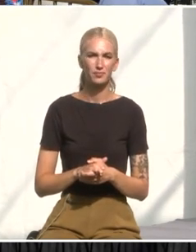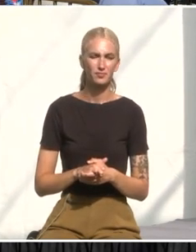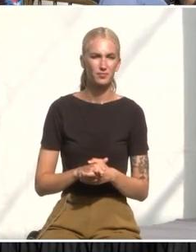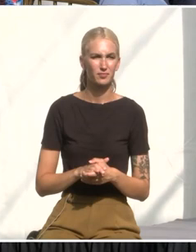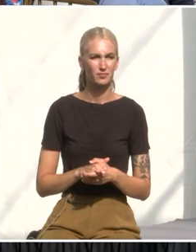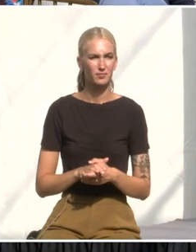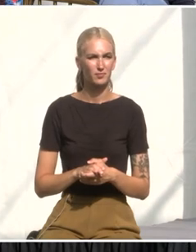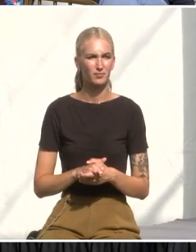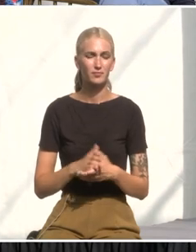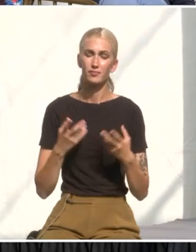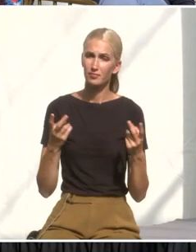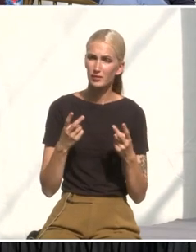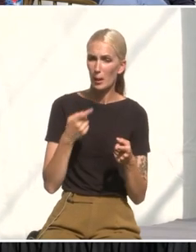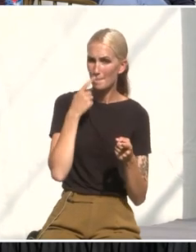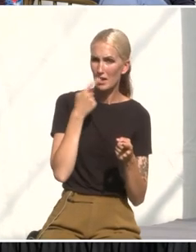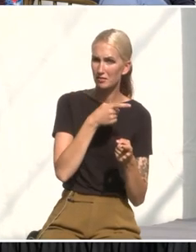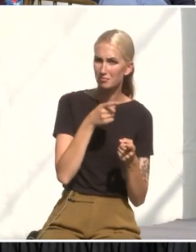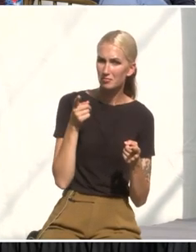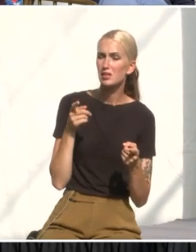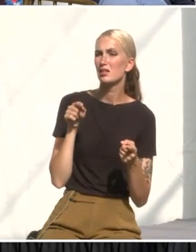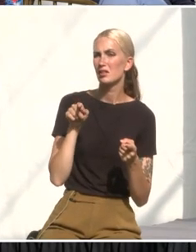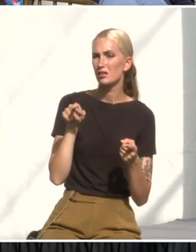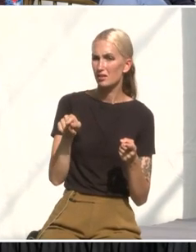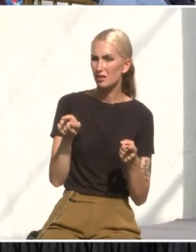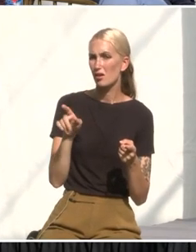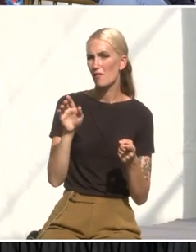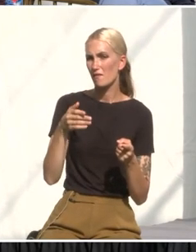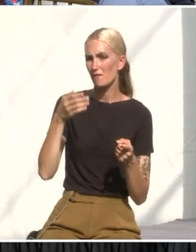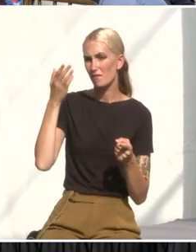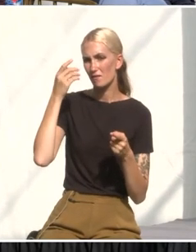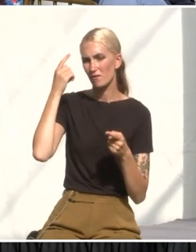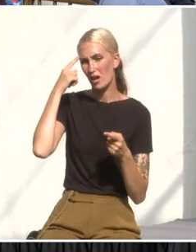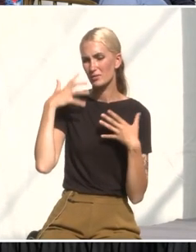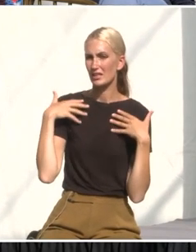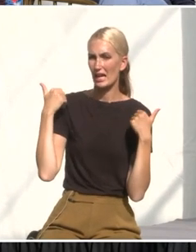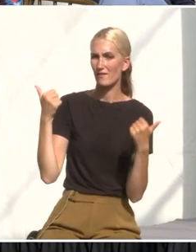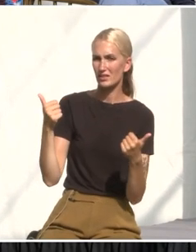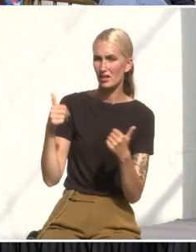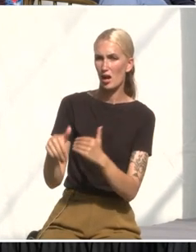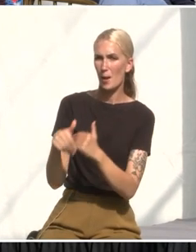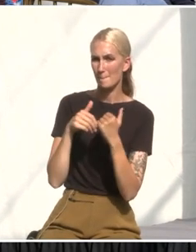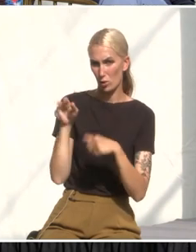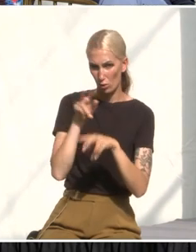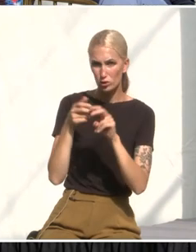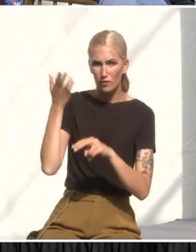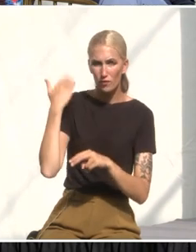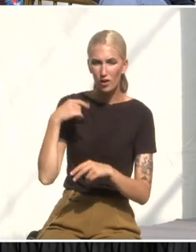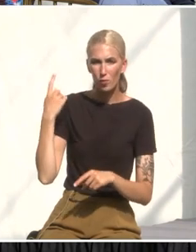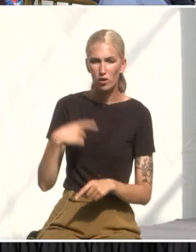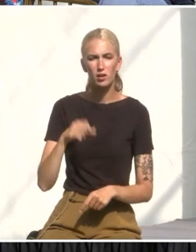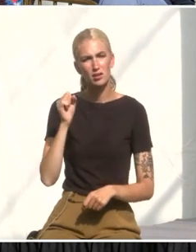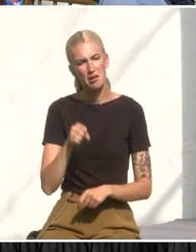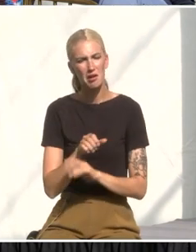ever sought the help for mental health issues? Yes. No. I need this support right now. I can handle